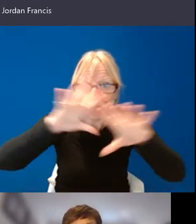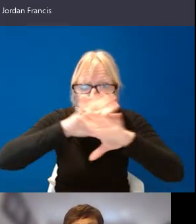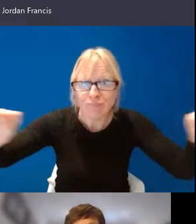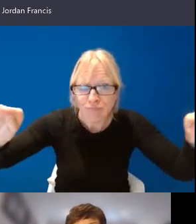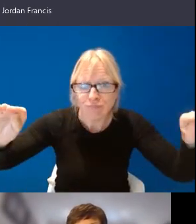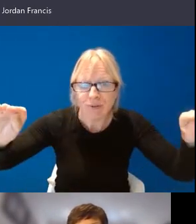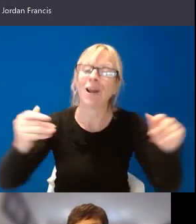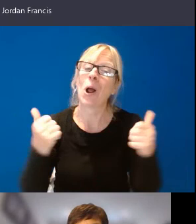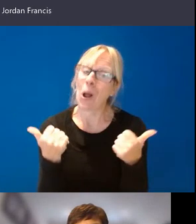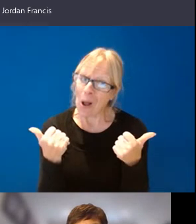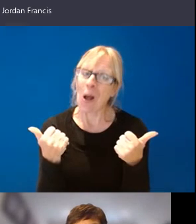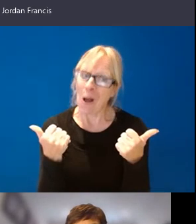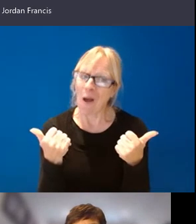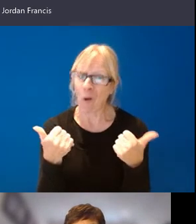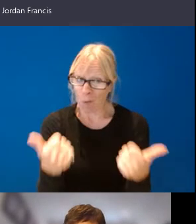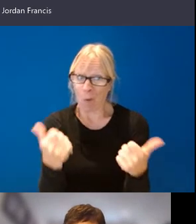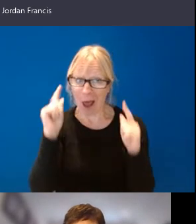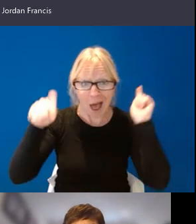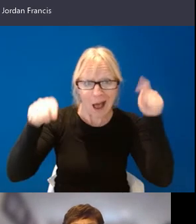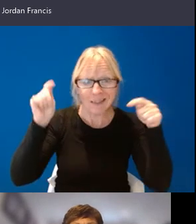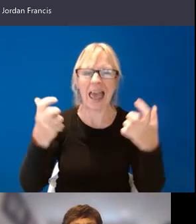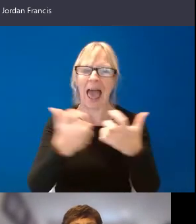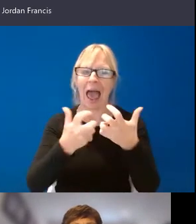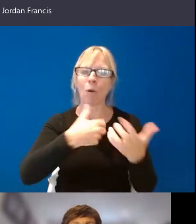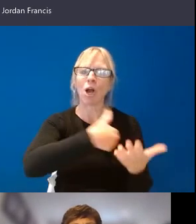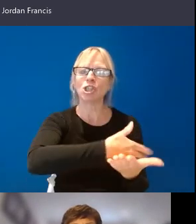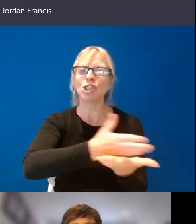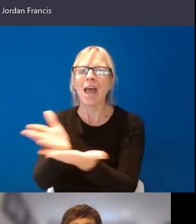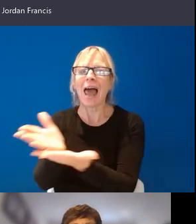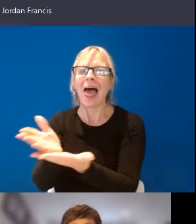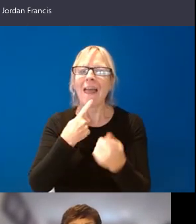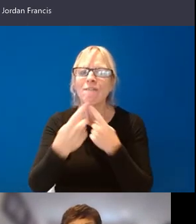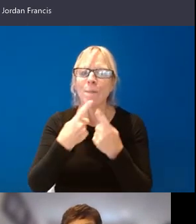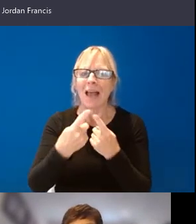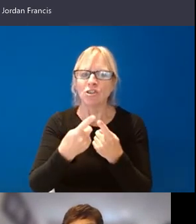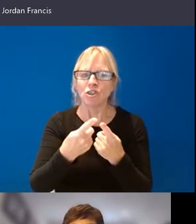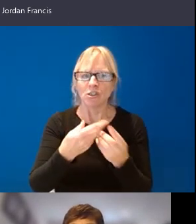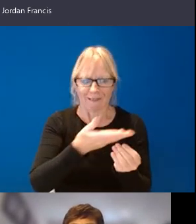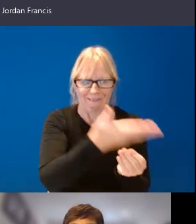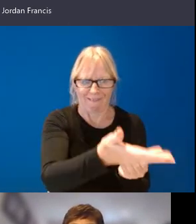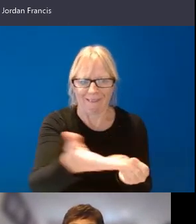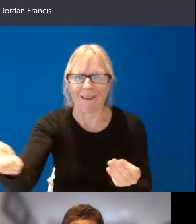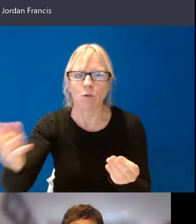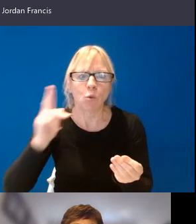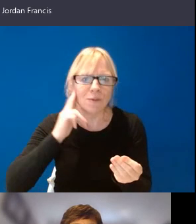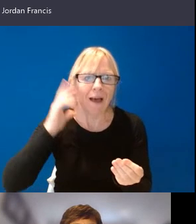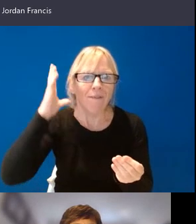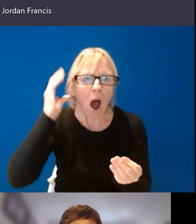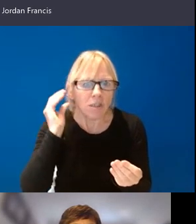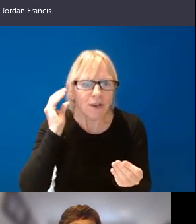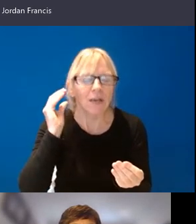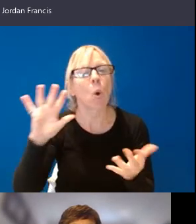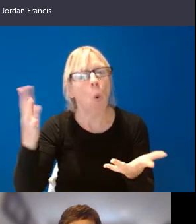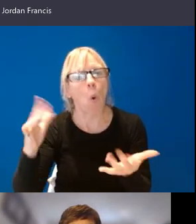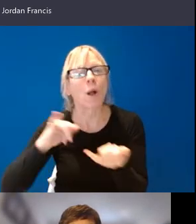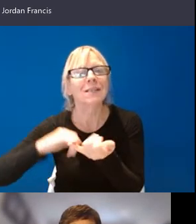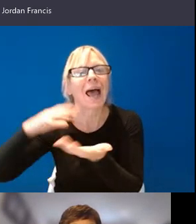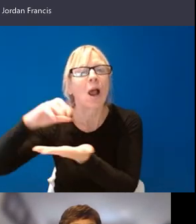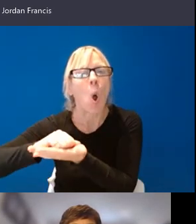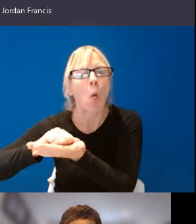plan to cascade this information through to the deaf and hard of hearing community and with key stakeholders?